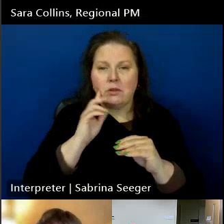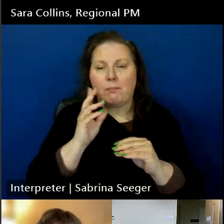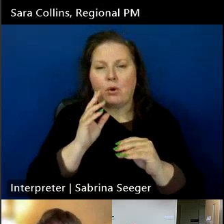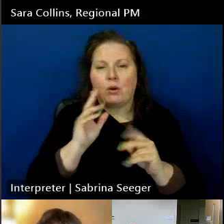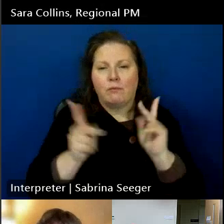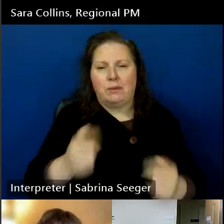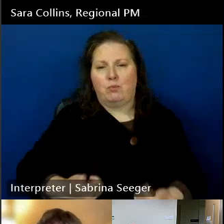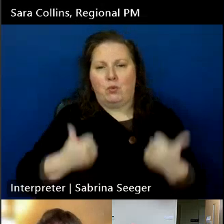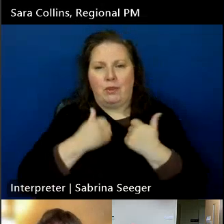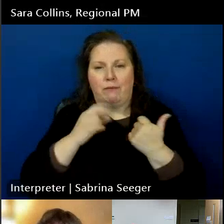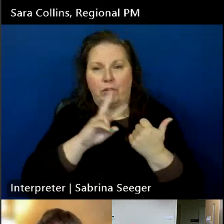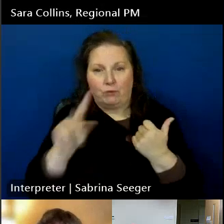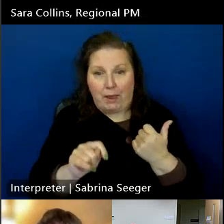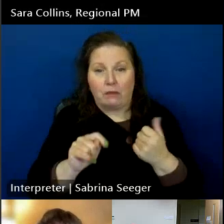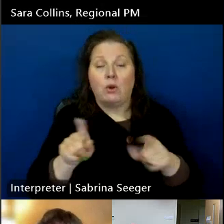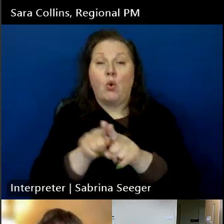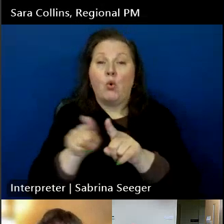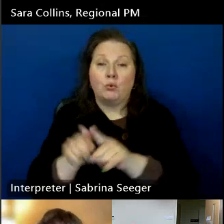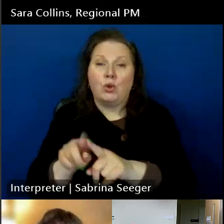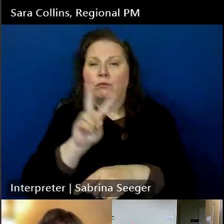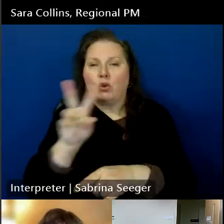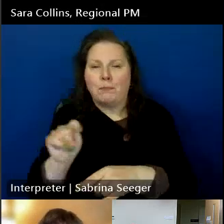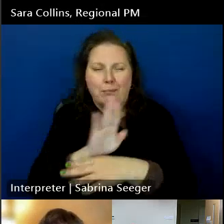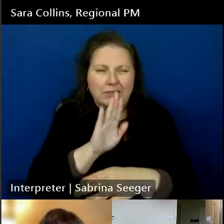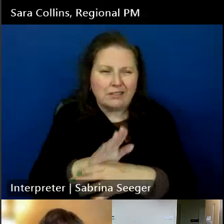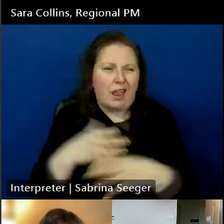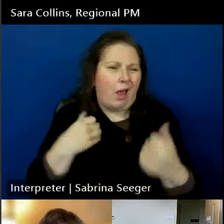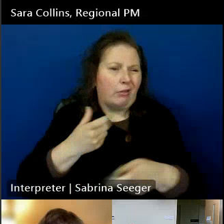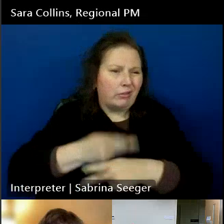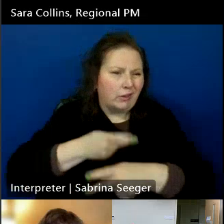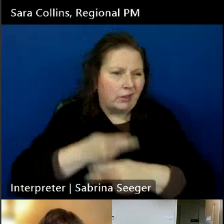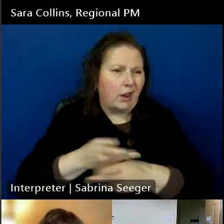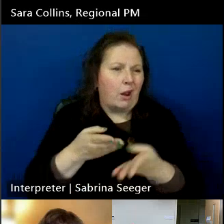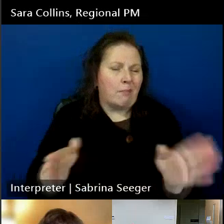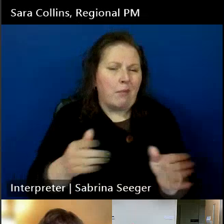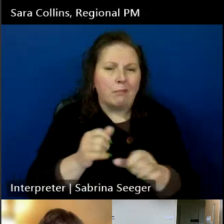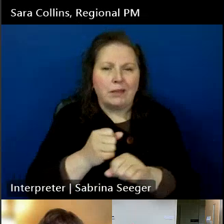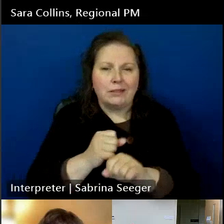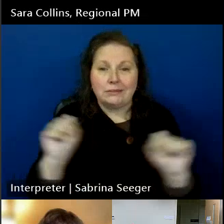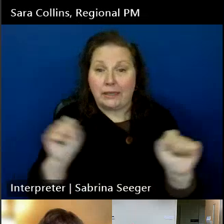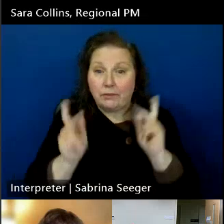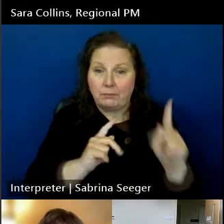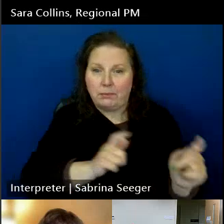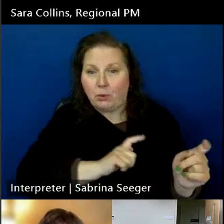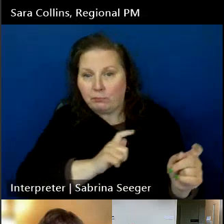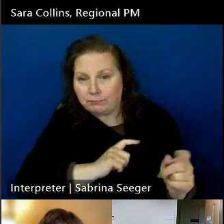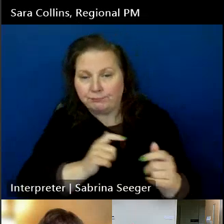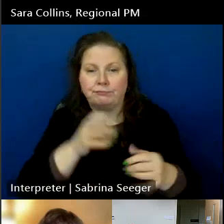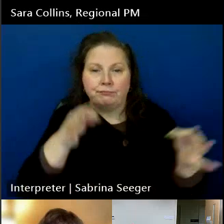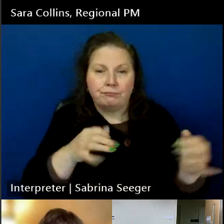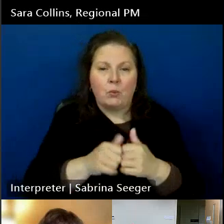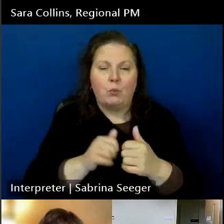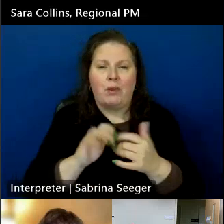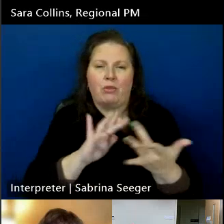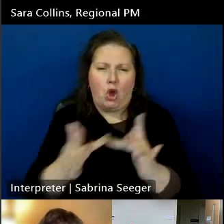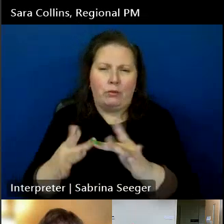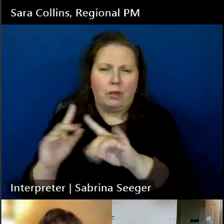also surveyed Vermont businesses, healthcare professionals, and public safety professionals via online surveys.